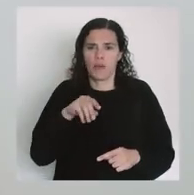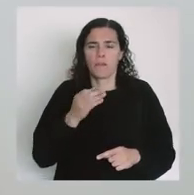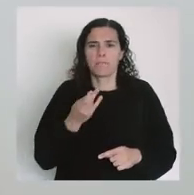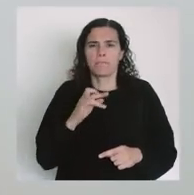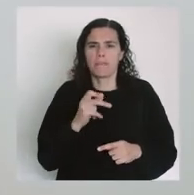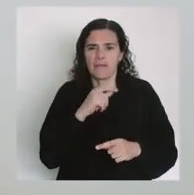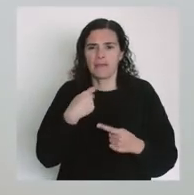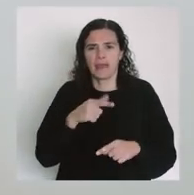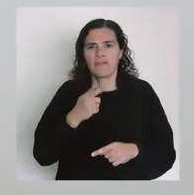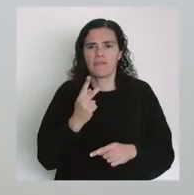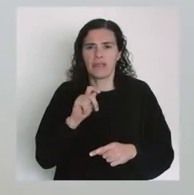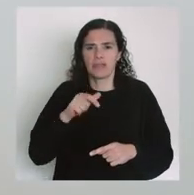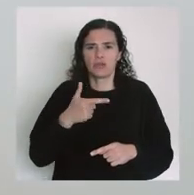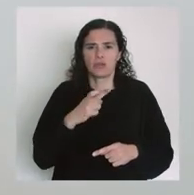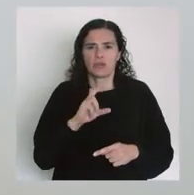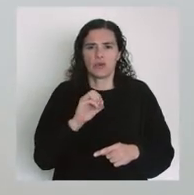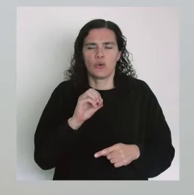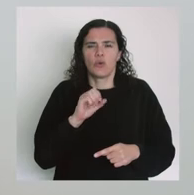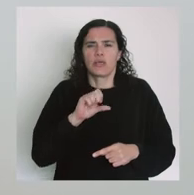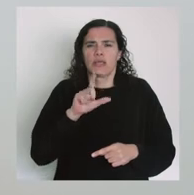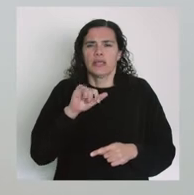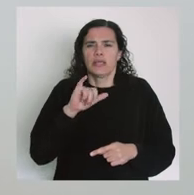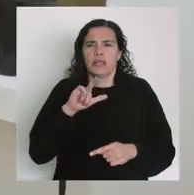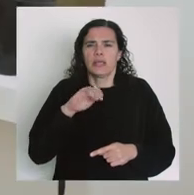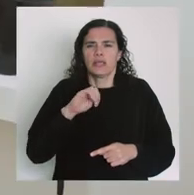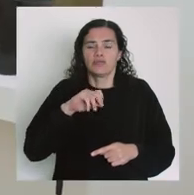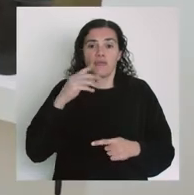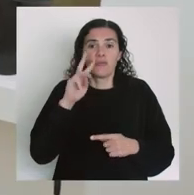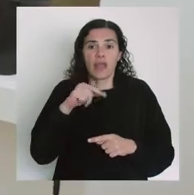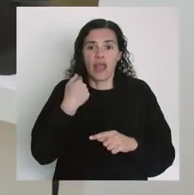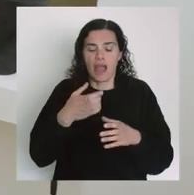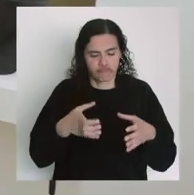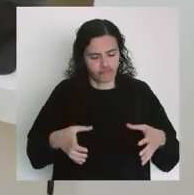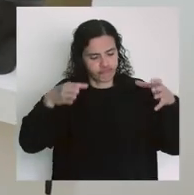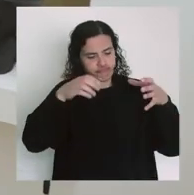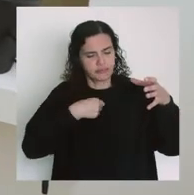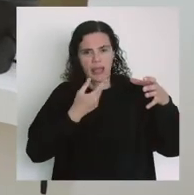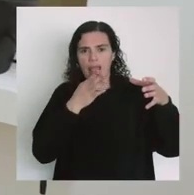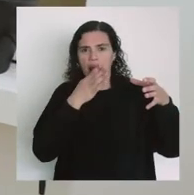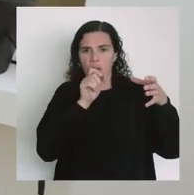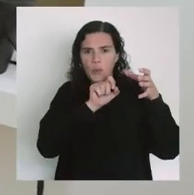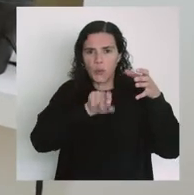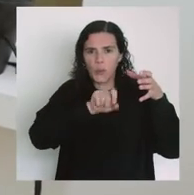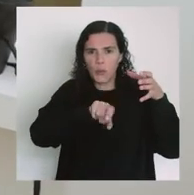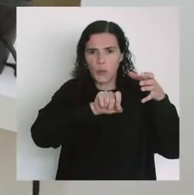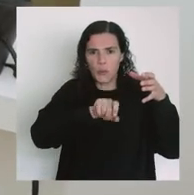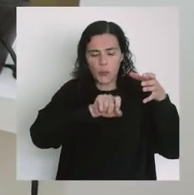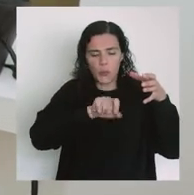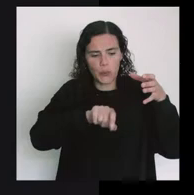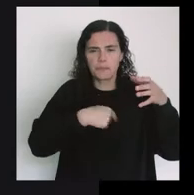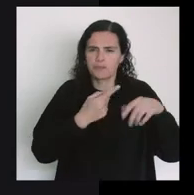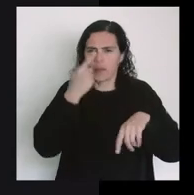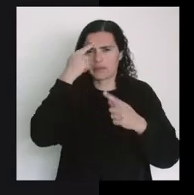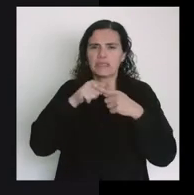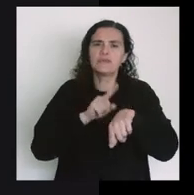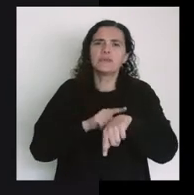The Ventriloquist, where you see a clepsydra, which is this amphora, this bucket, that was used to